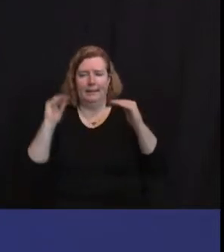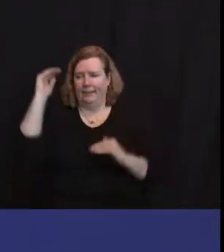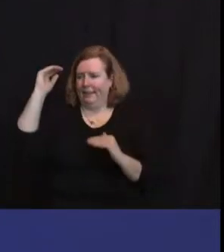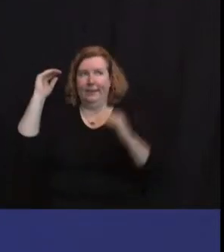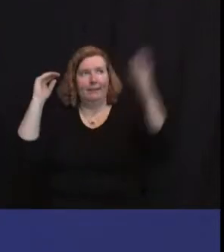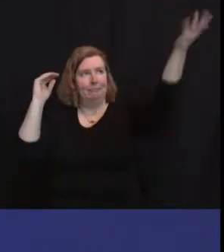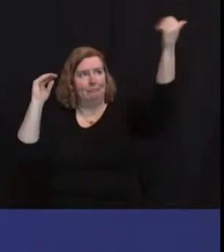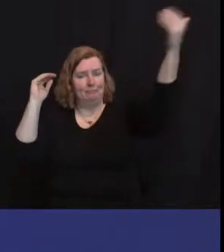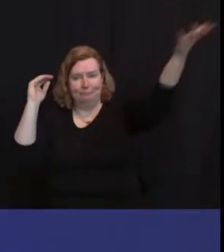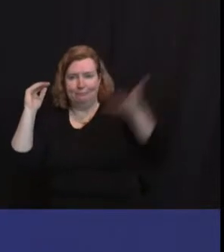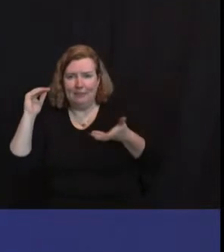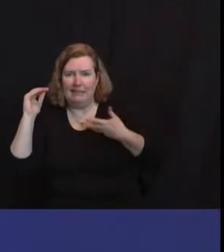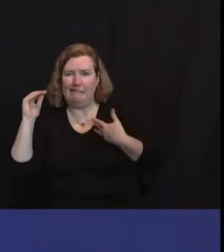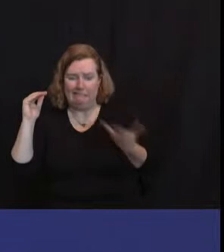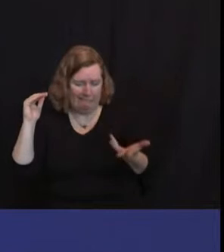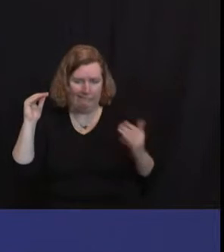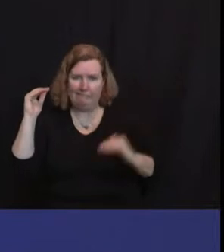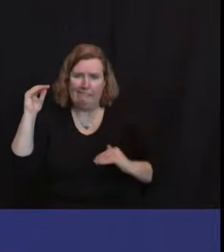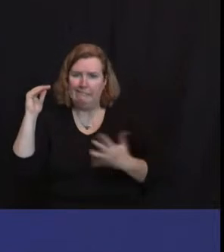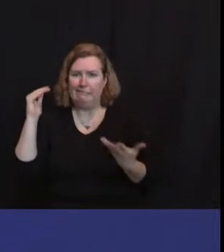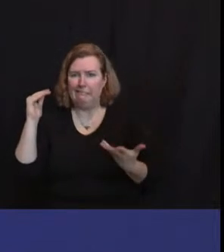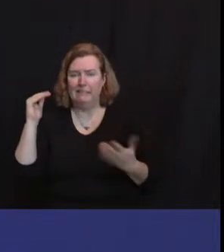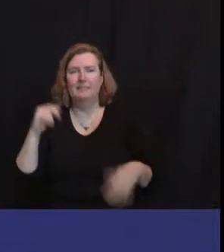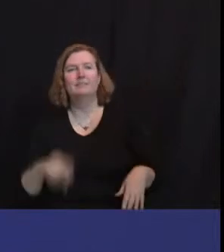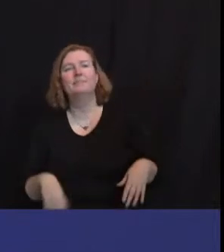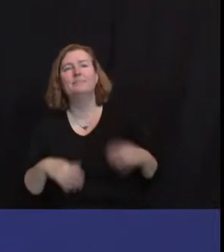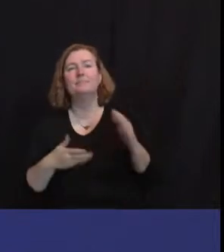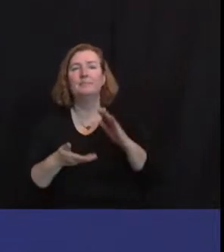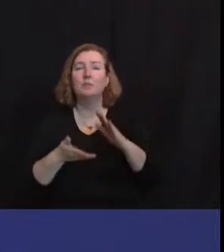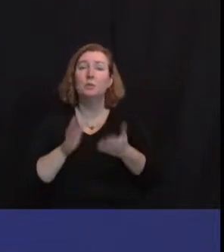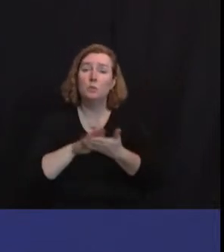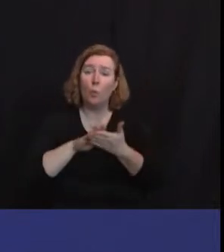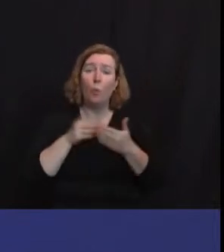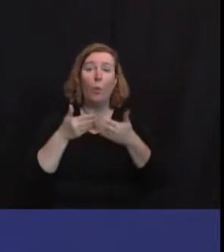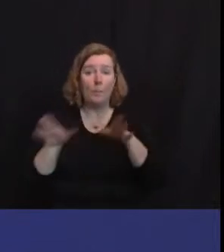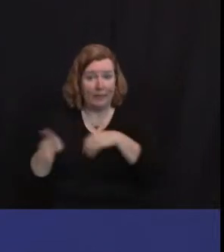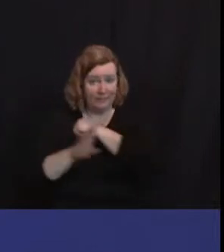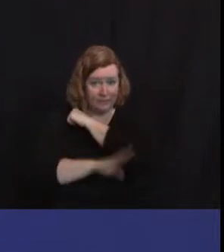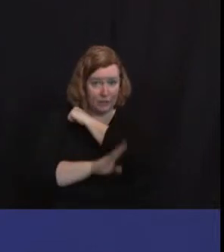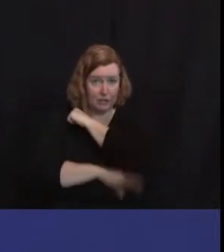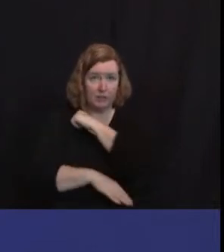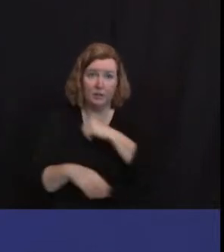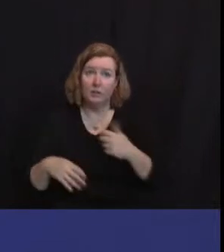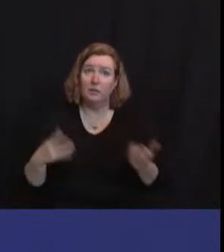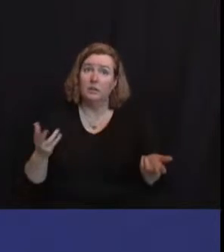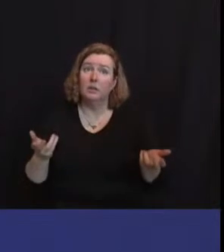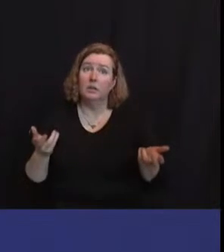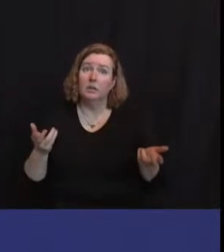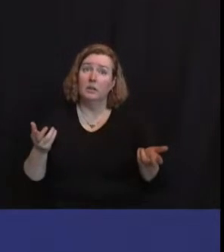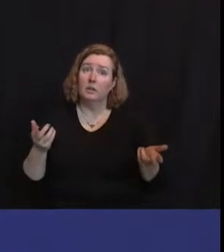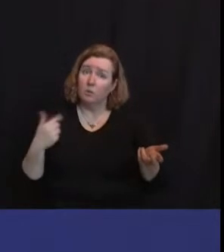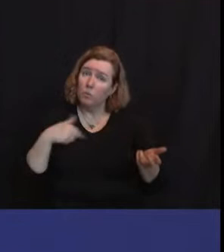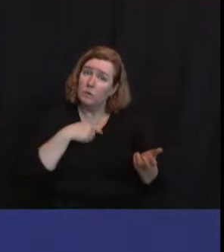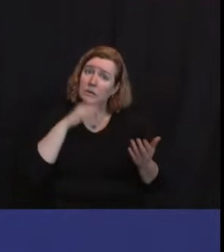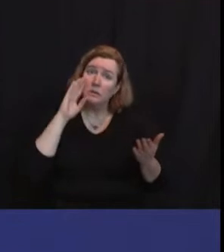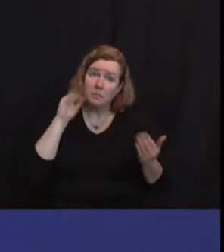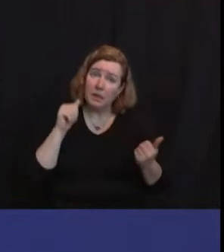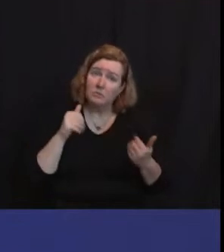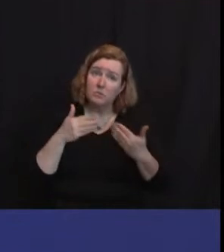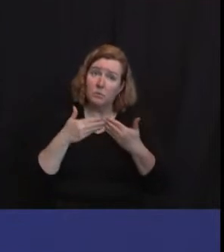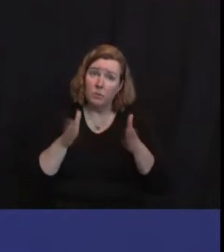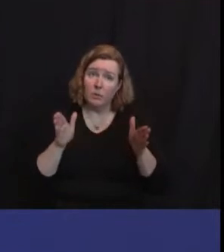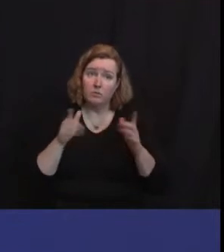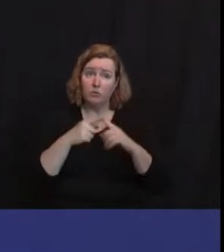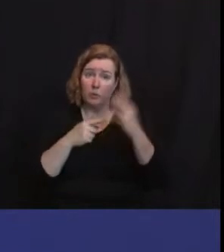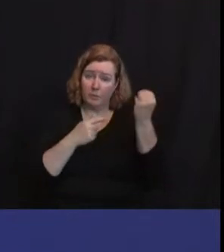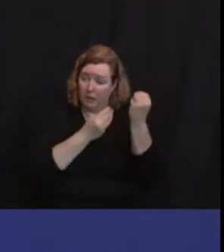well. Again, on schools opening in the fall, we want to reiterate something. We expect schools to be open Monday through Friday, full on in